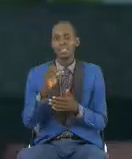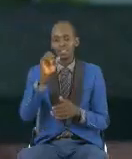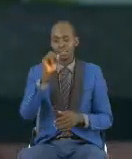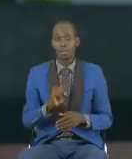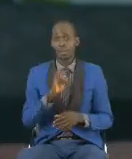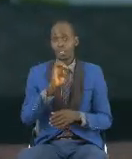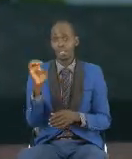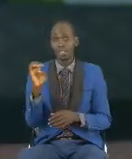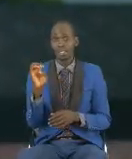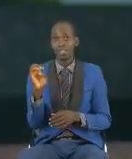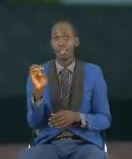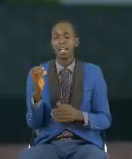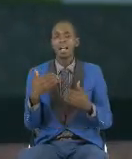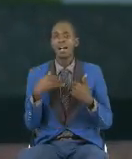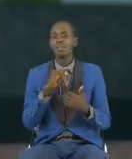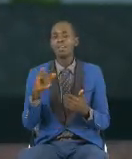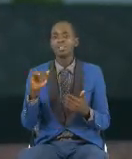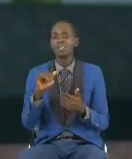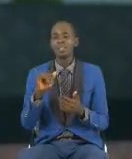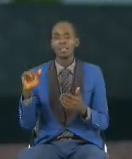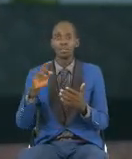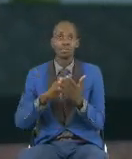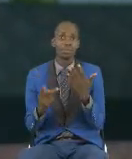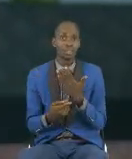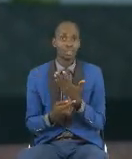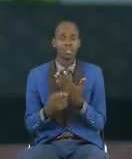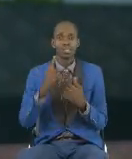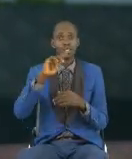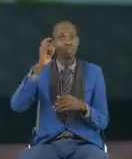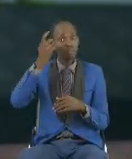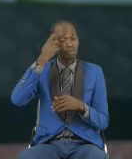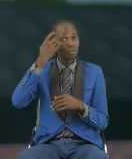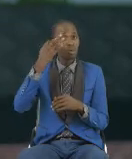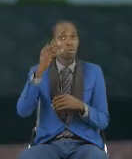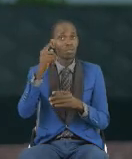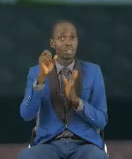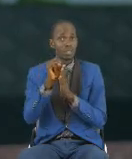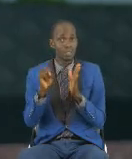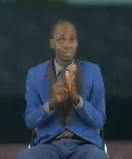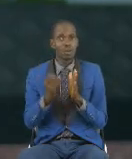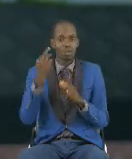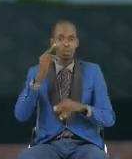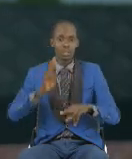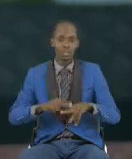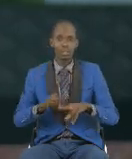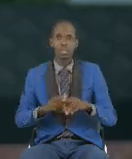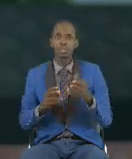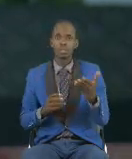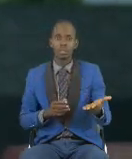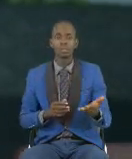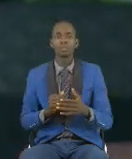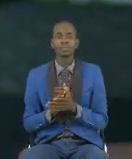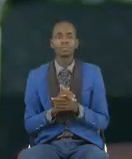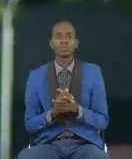were having crusade. The governor of the state was seated on the platform,